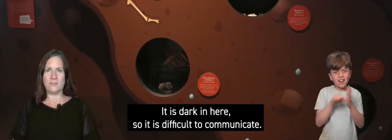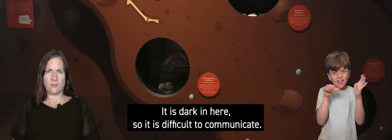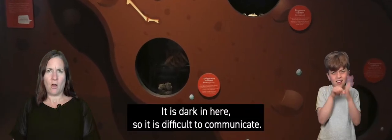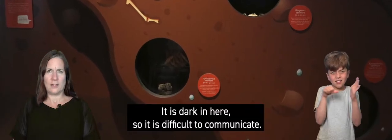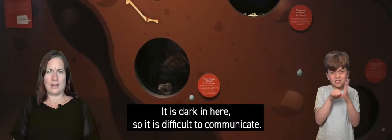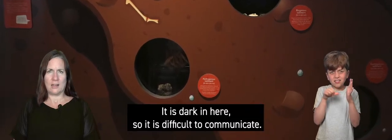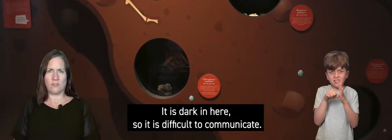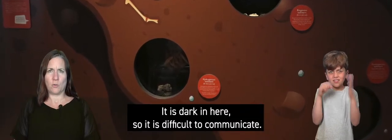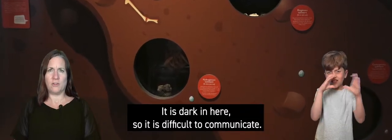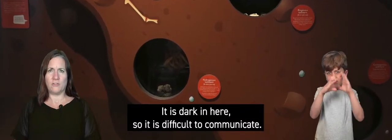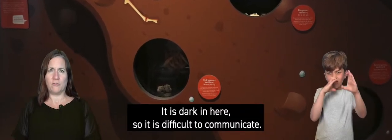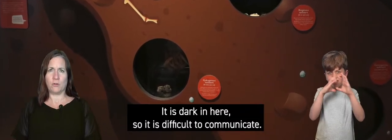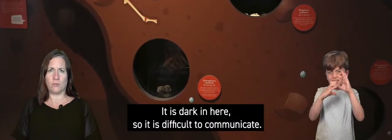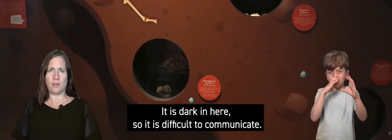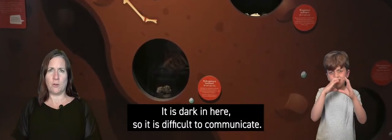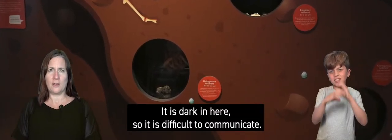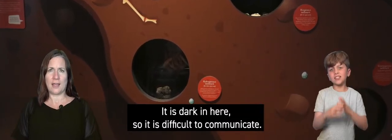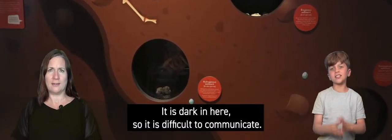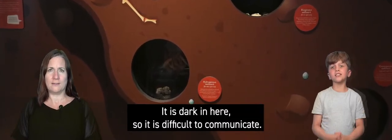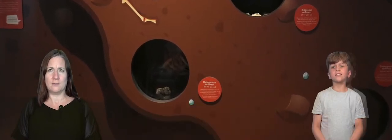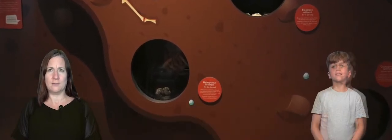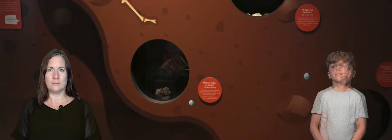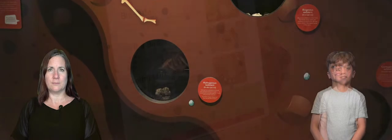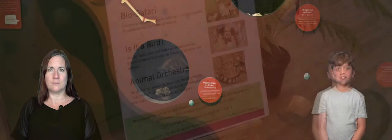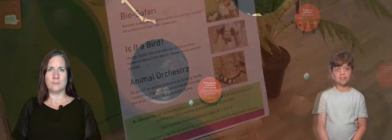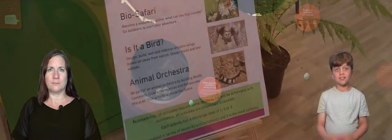It is dark in here so it is difficult to communicate.